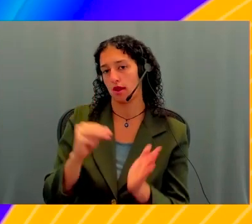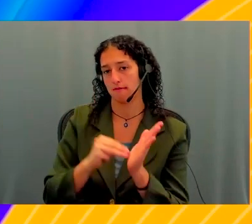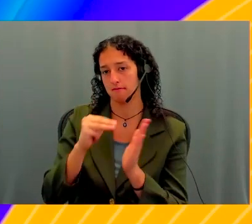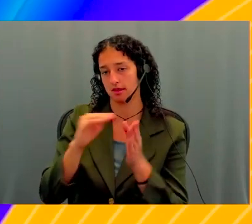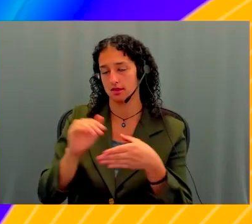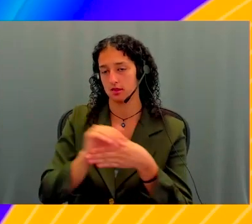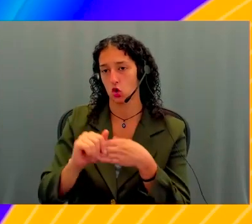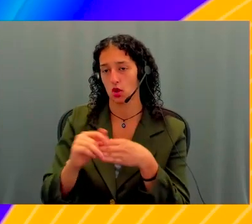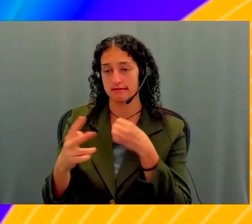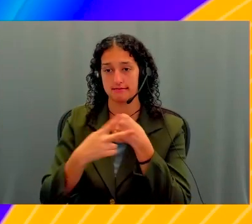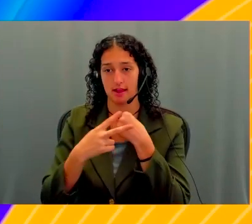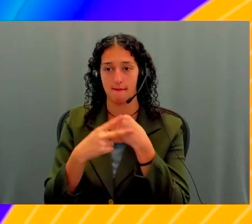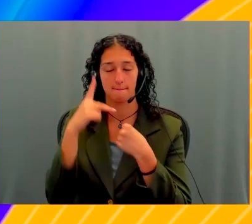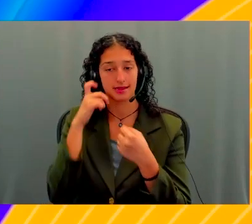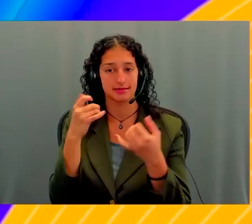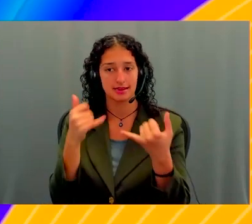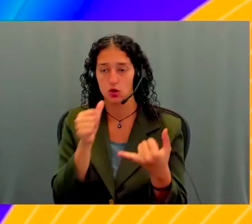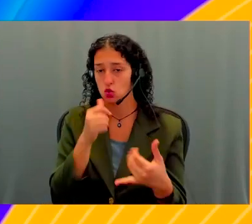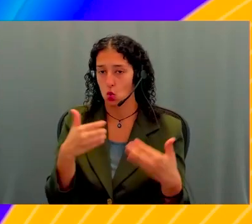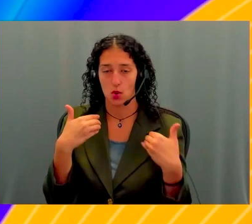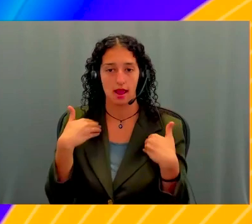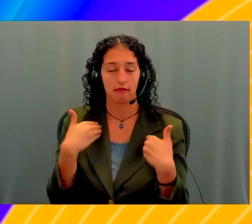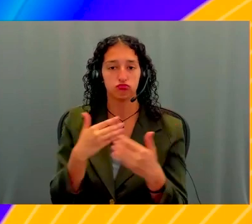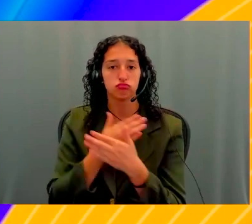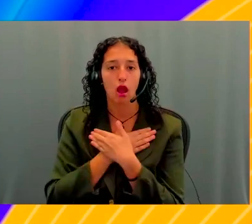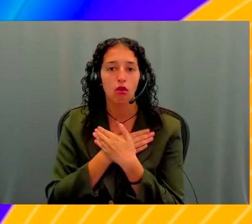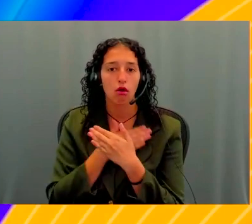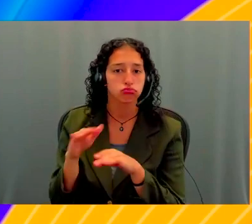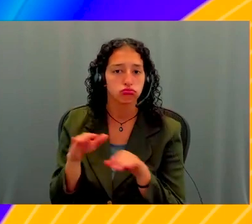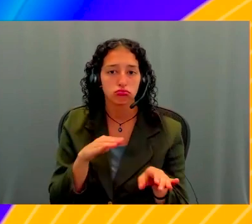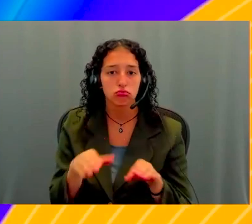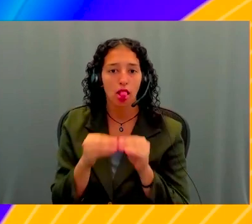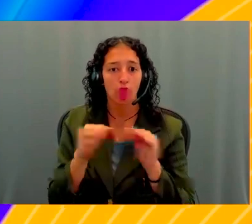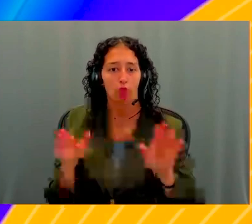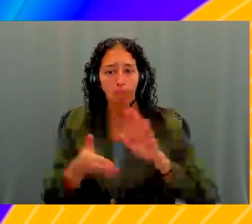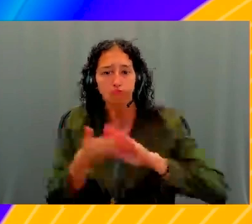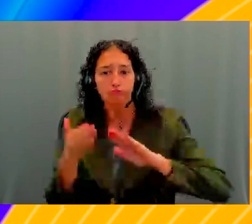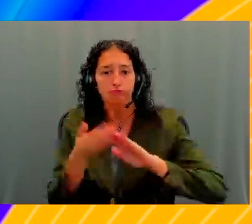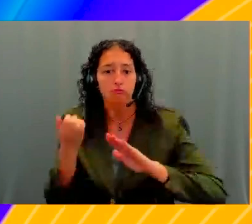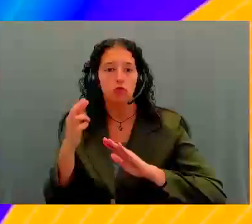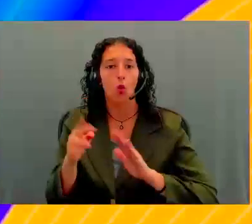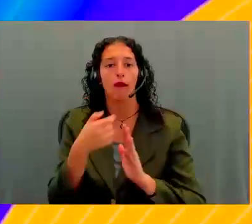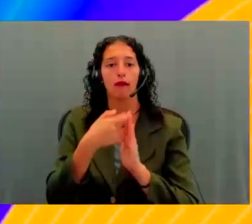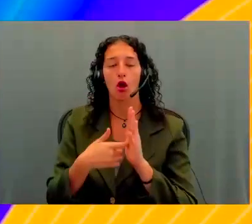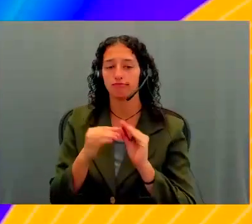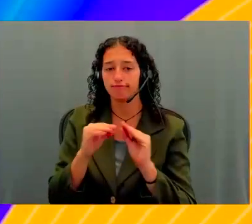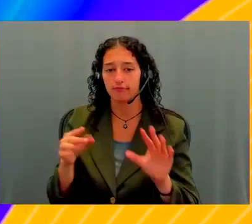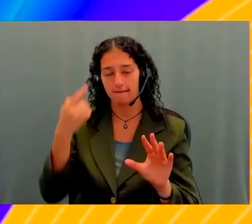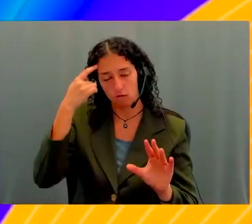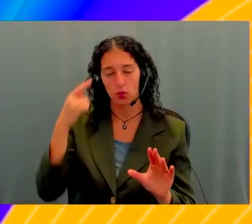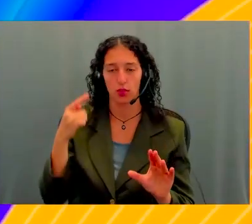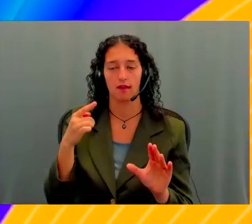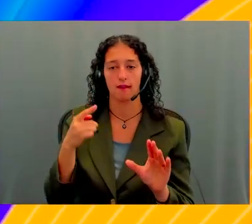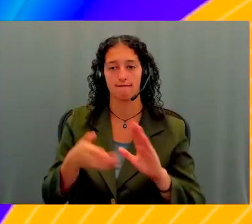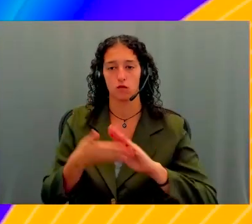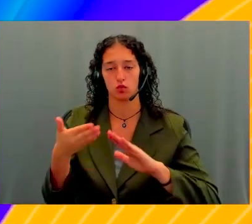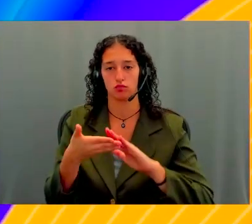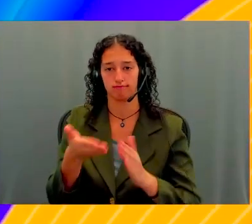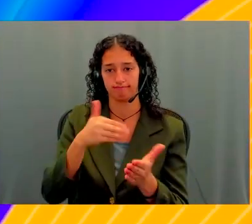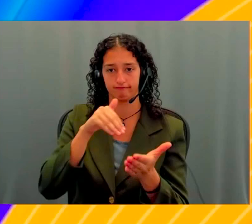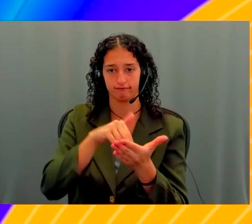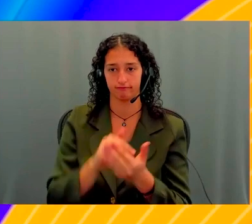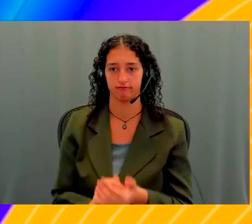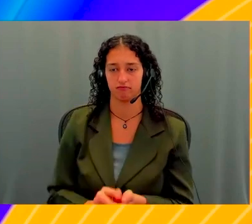have downtime, loss of productivity, or late shipment costs for the fulfillment centers itself. That is absolutely amazing. Yeah,